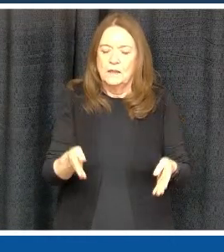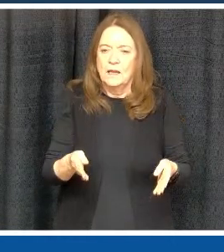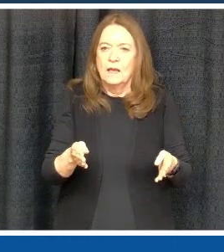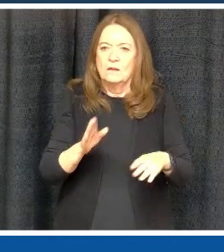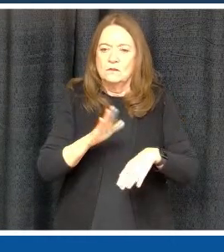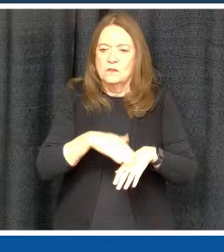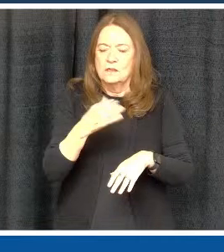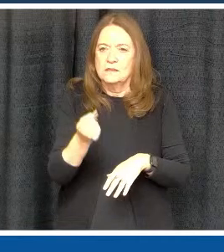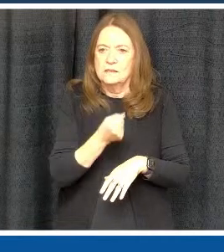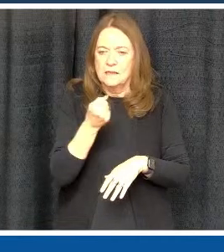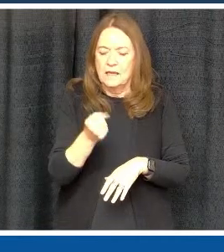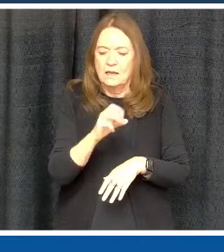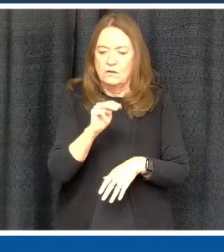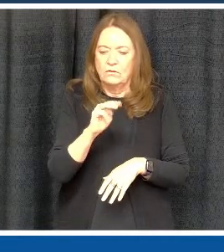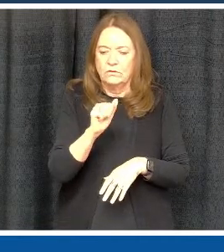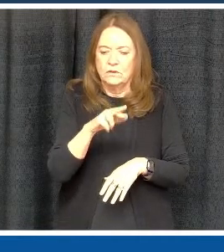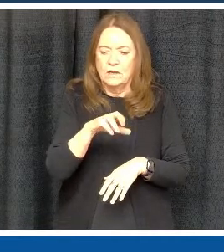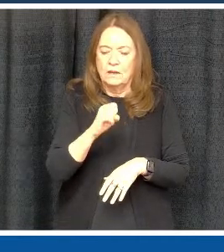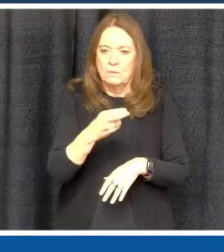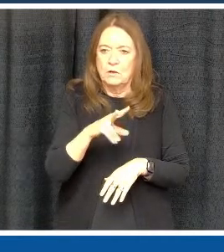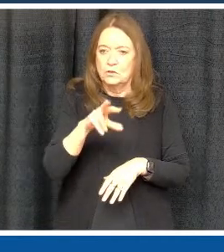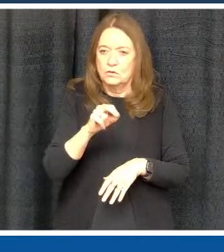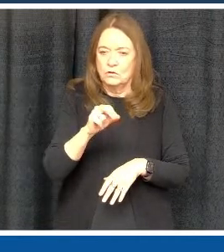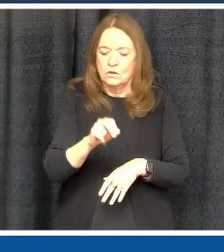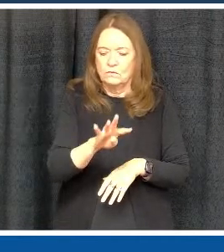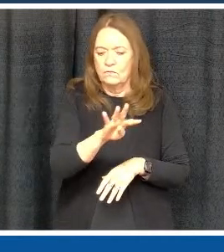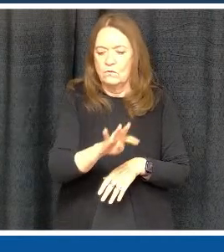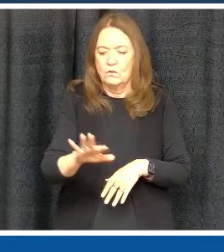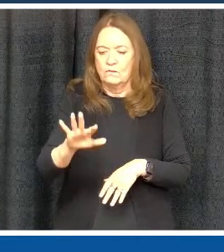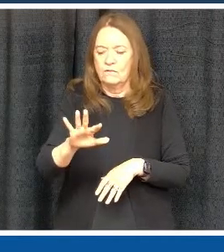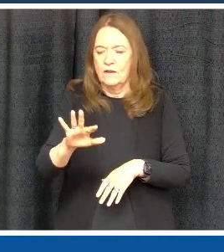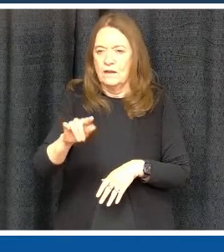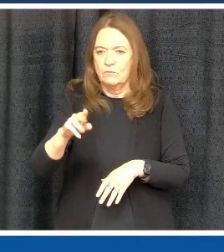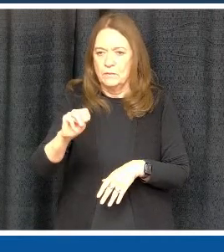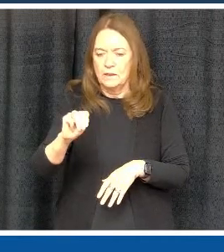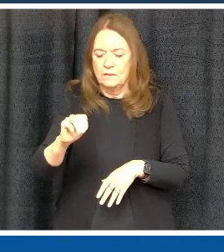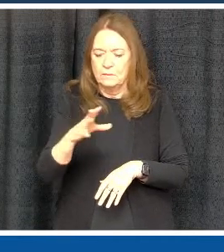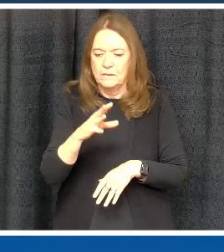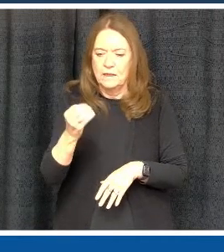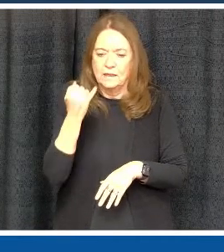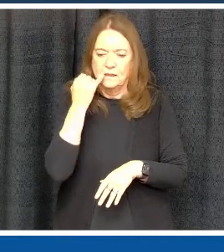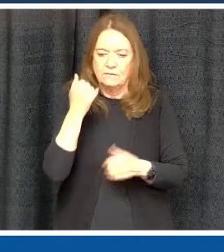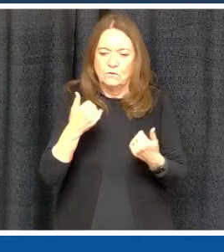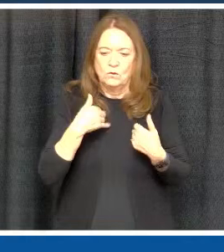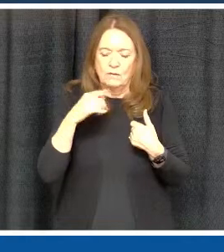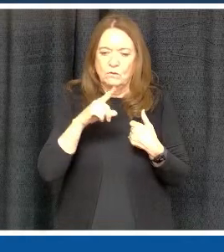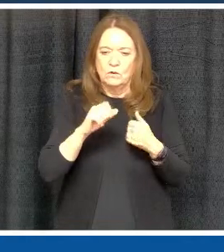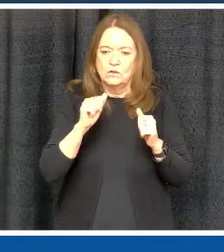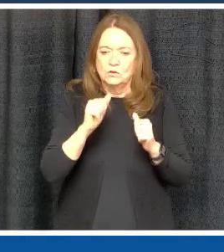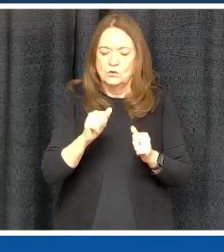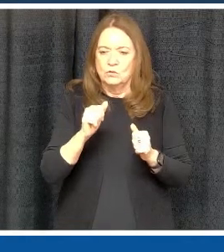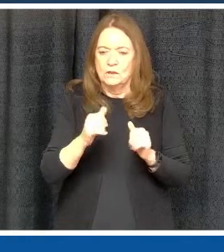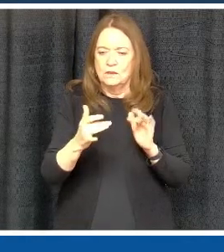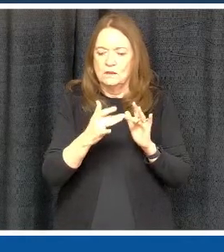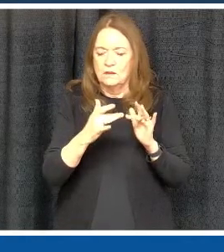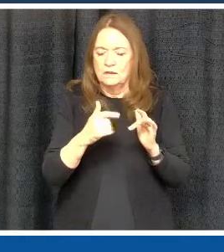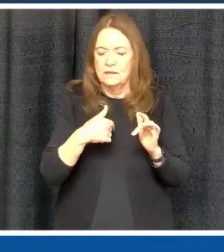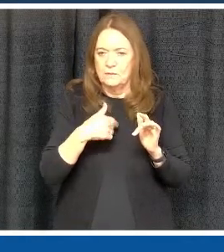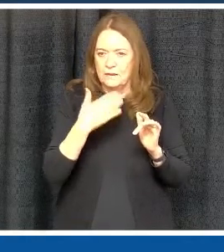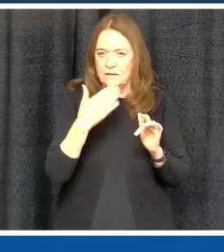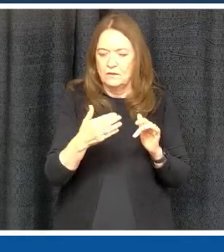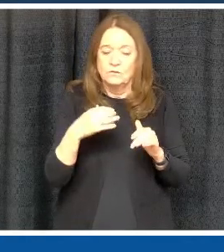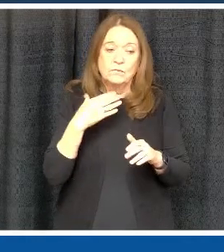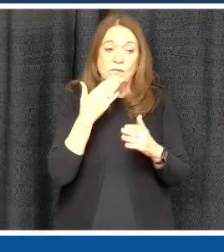on Saturday, March 30th, from 4 to 5 p.m. And if you have questions, you can reach out to me. Thank you. Thank